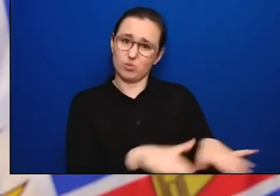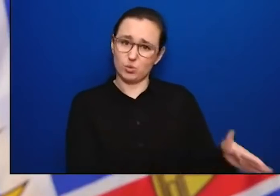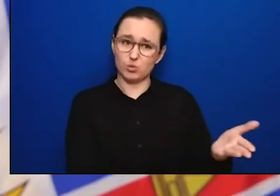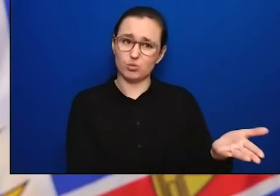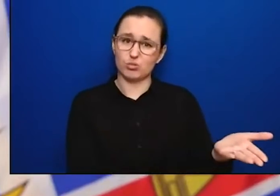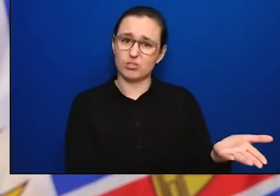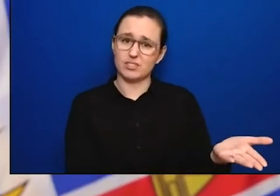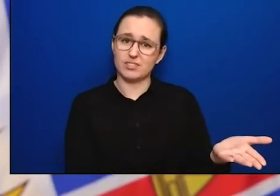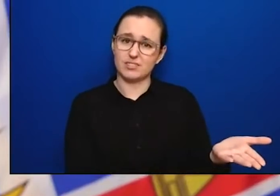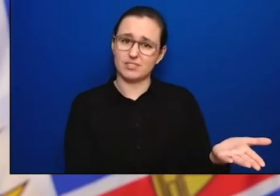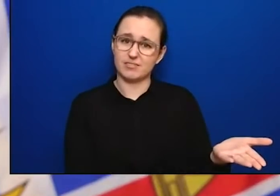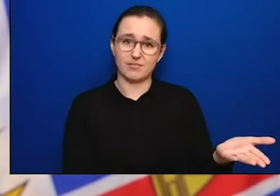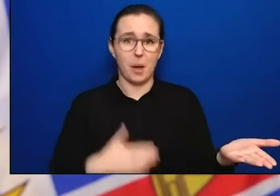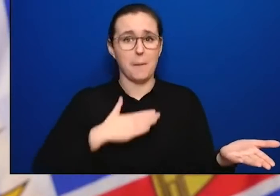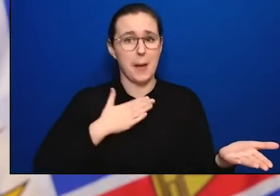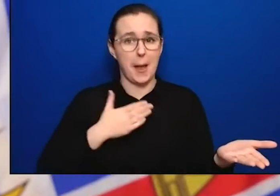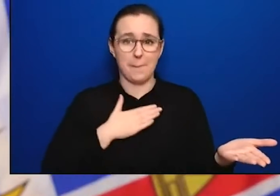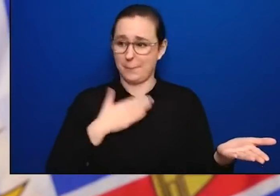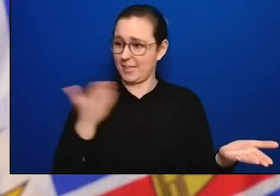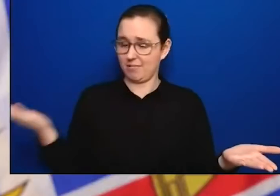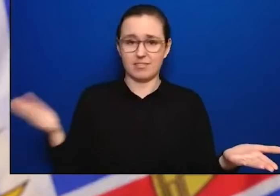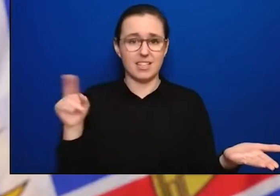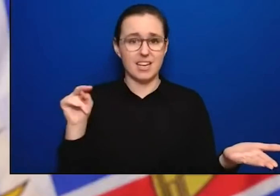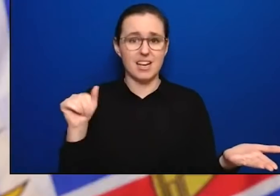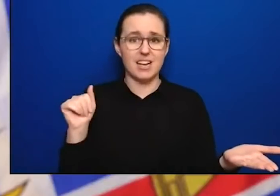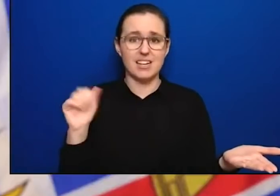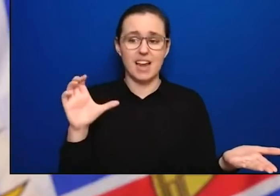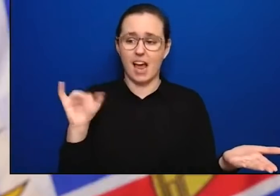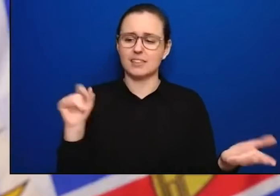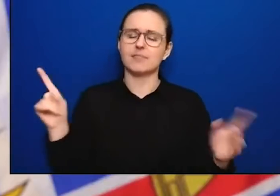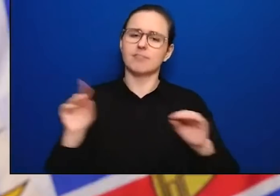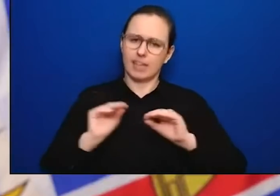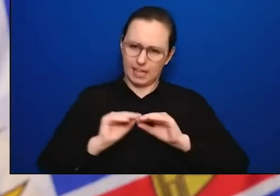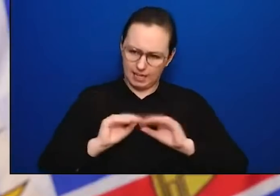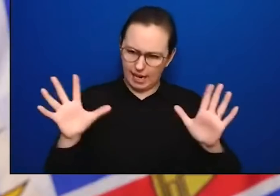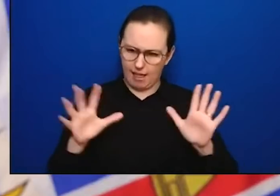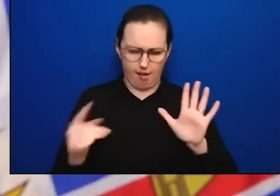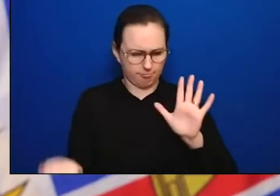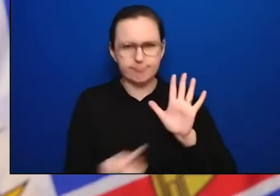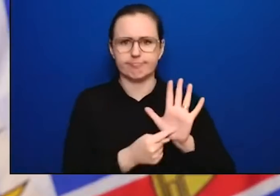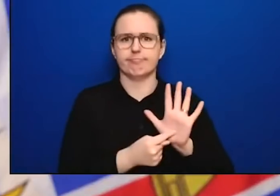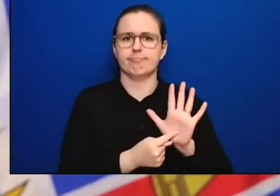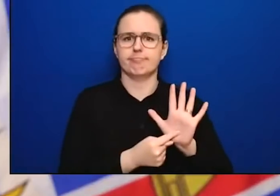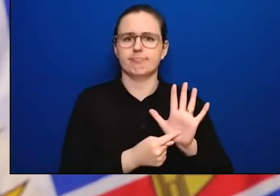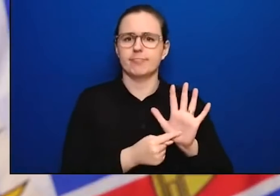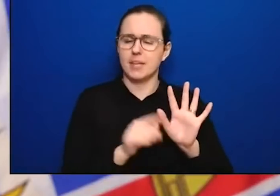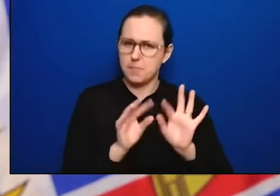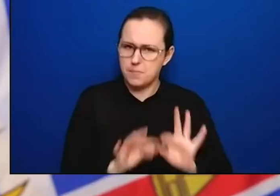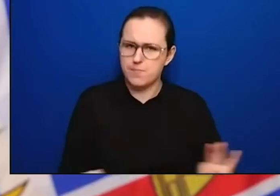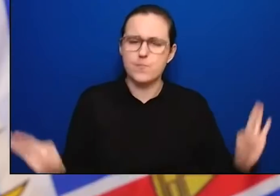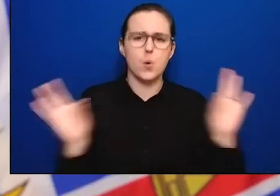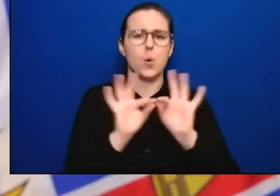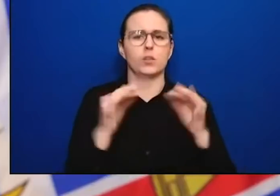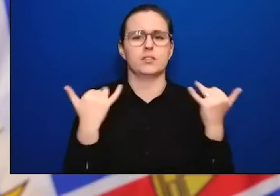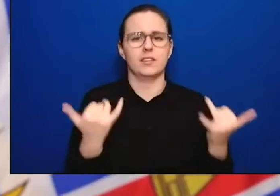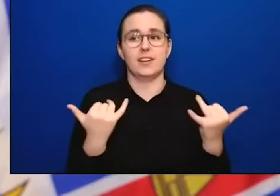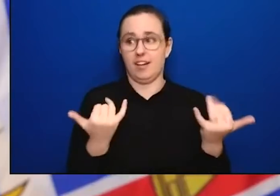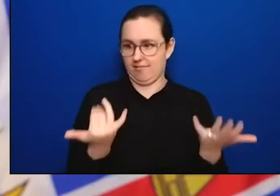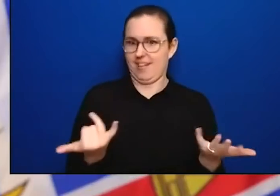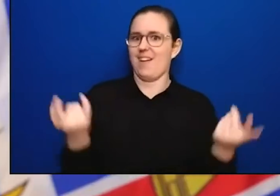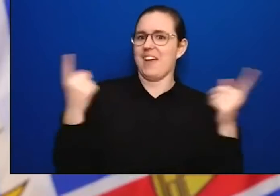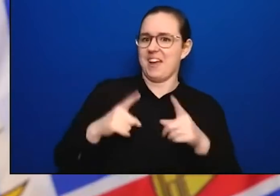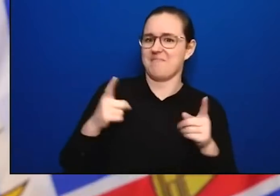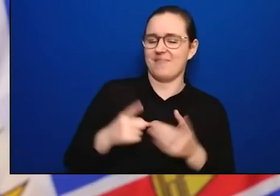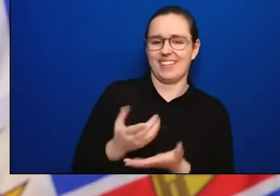it really important for us to offer this protection to children. And I think I'm just happy that NACI has come out and